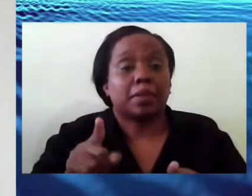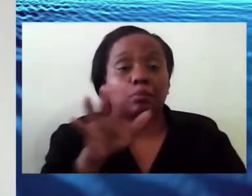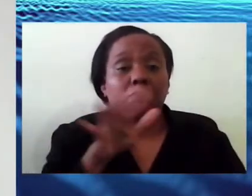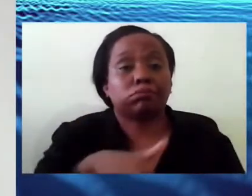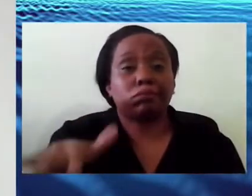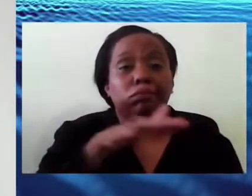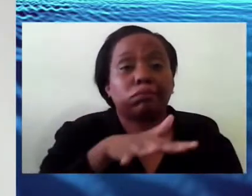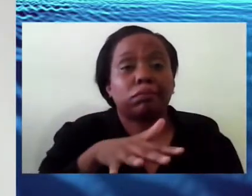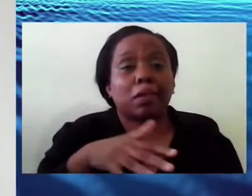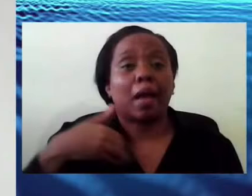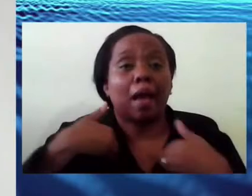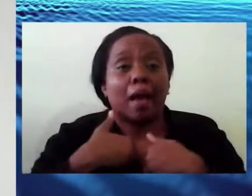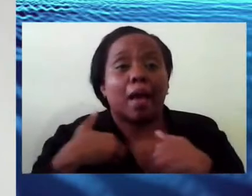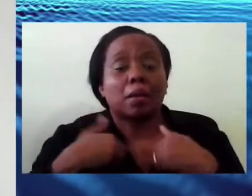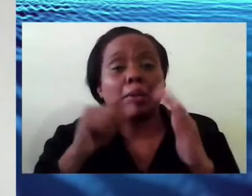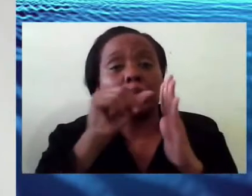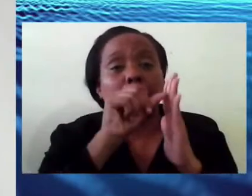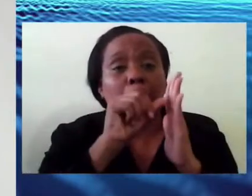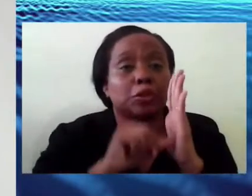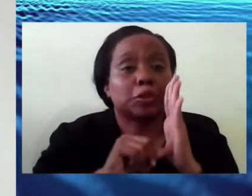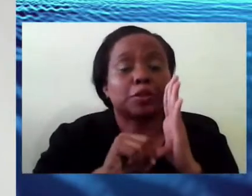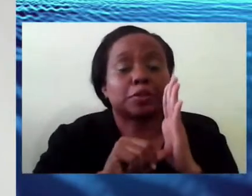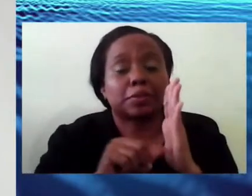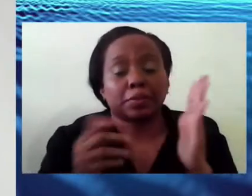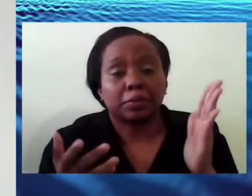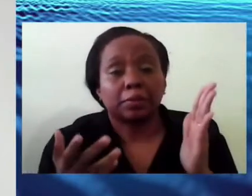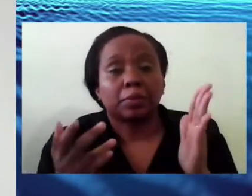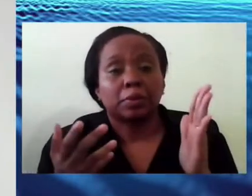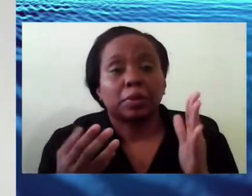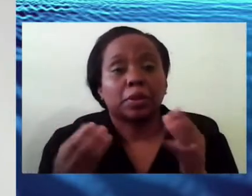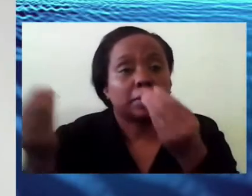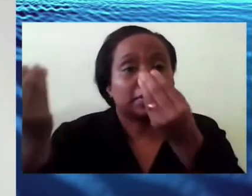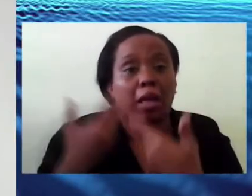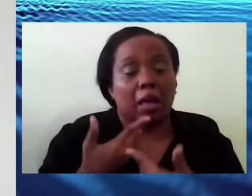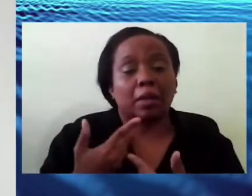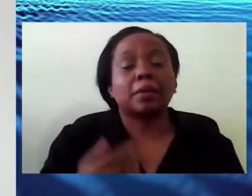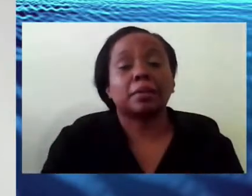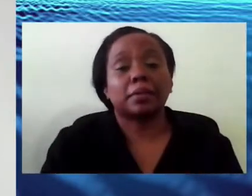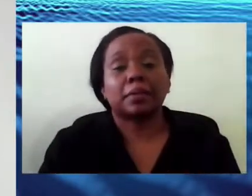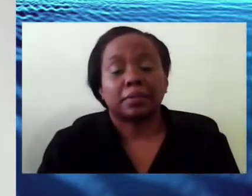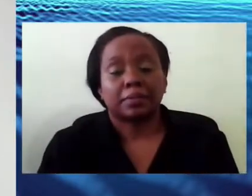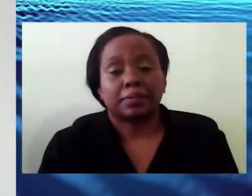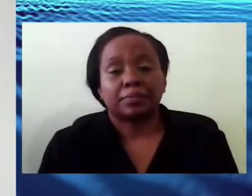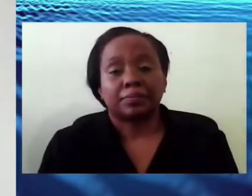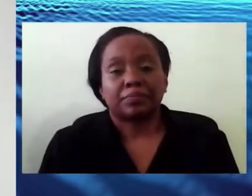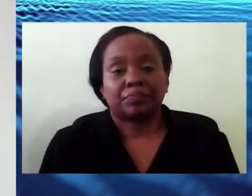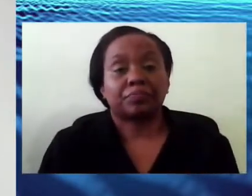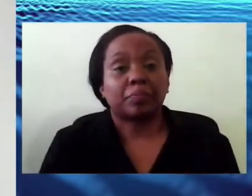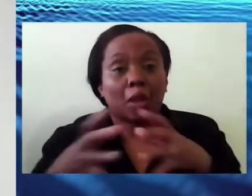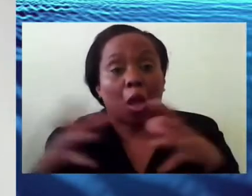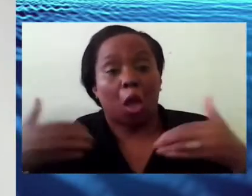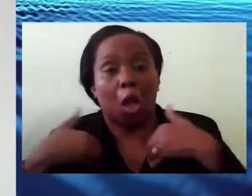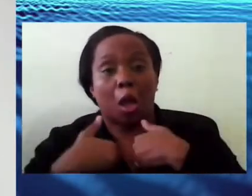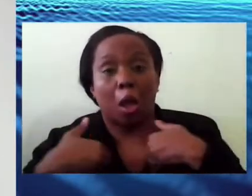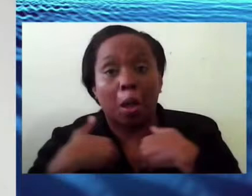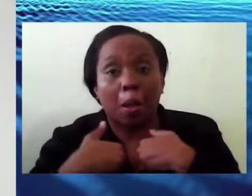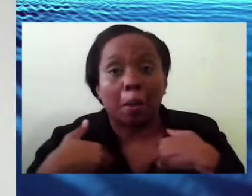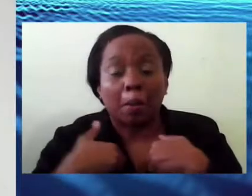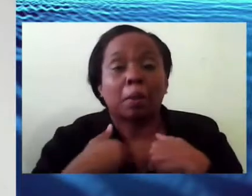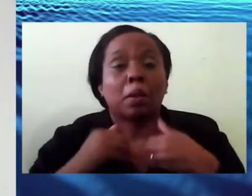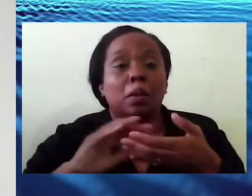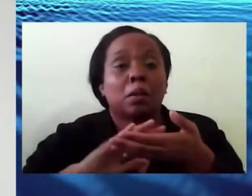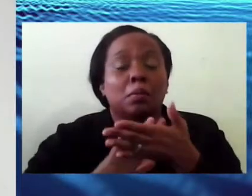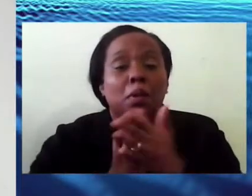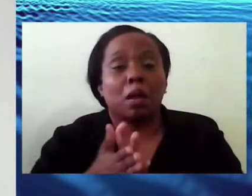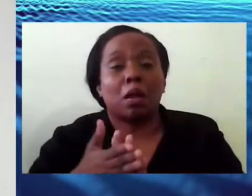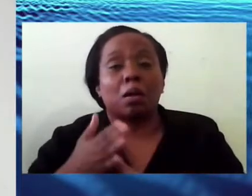surgeons across the island already. What we're seeing happening is that a lot of animals, several animals are coming down with